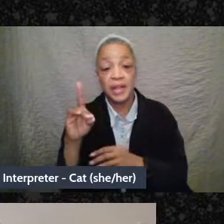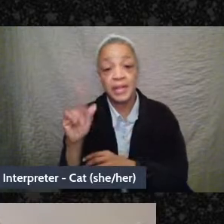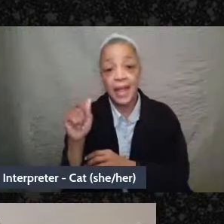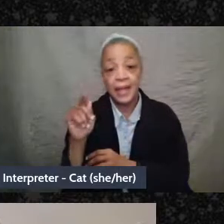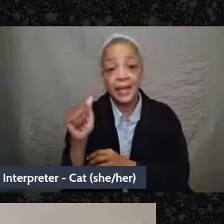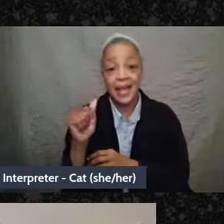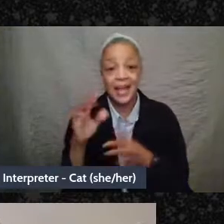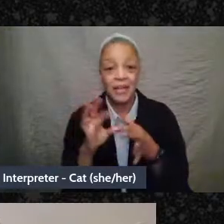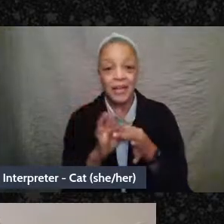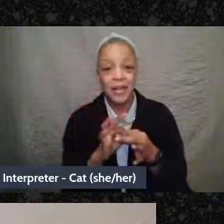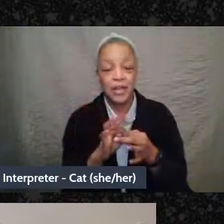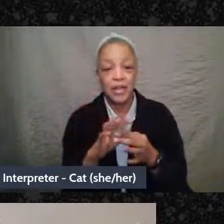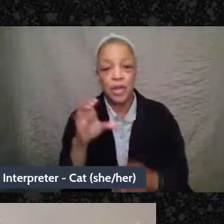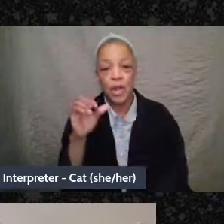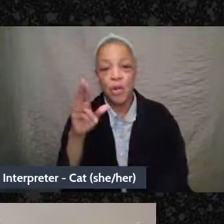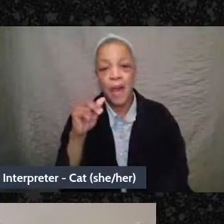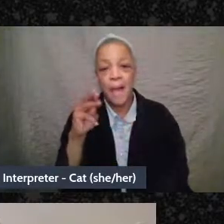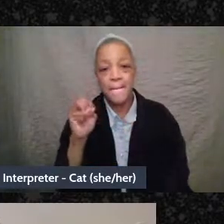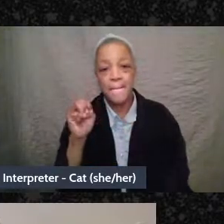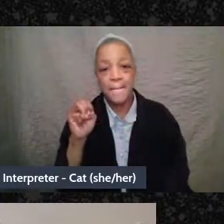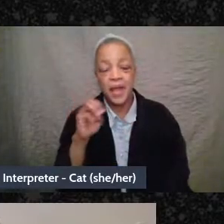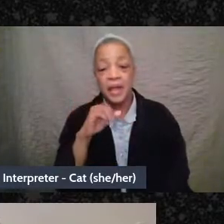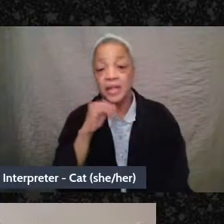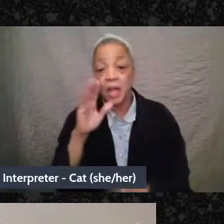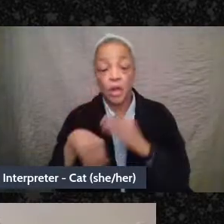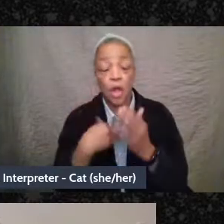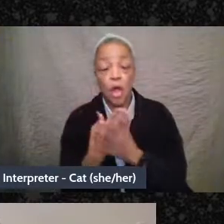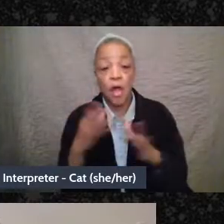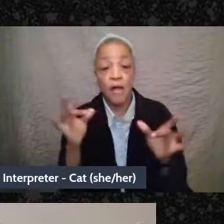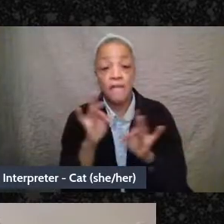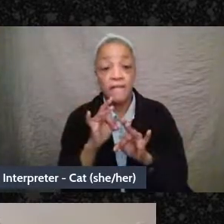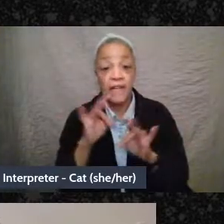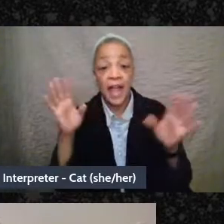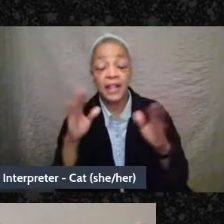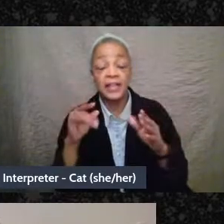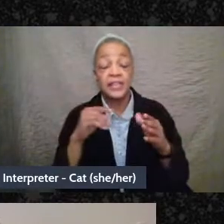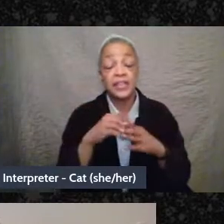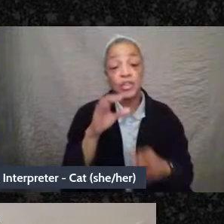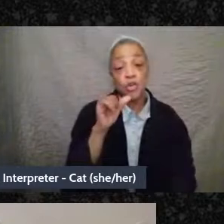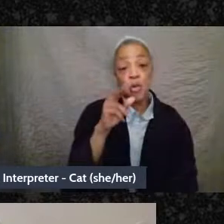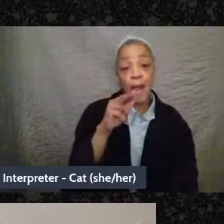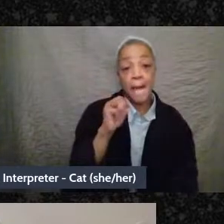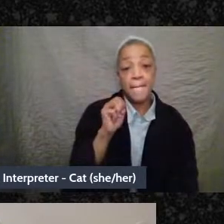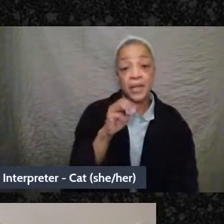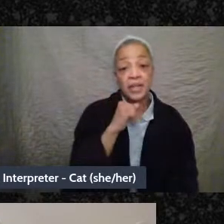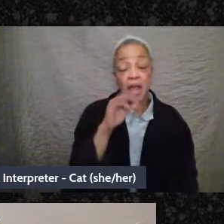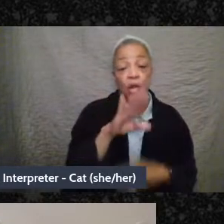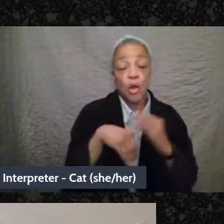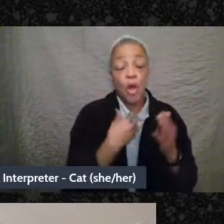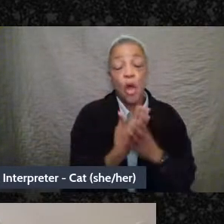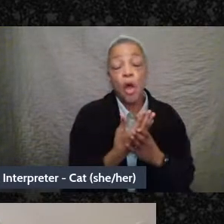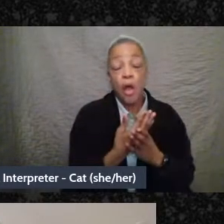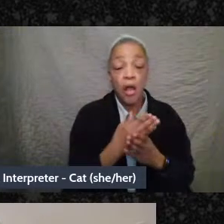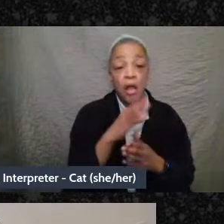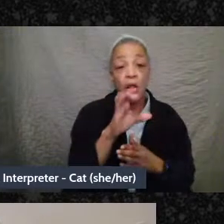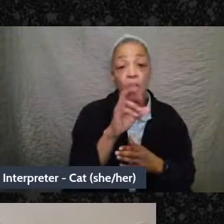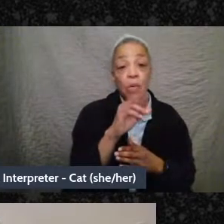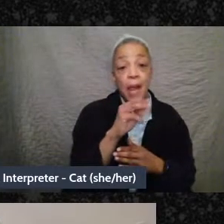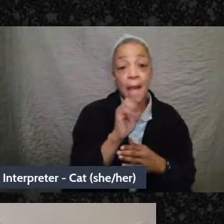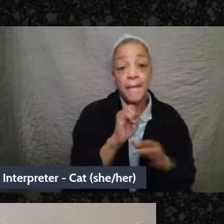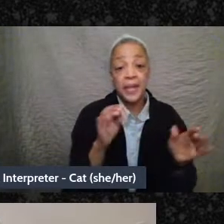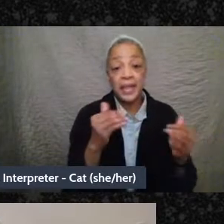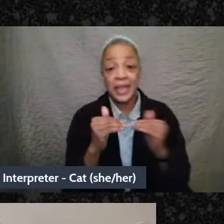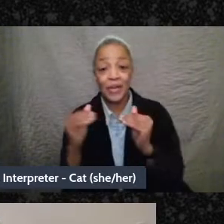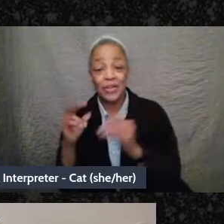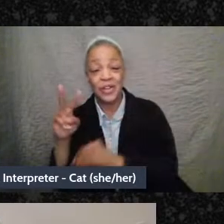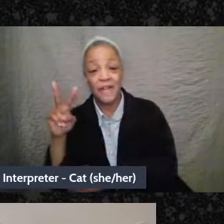crime, that not all crime is violence and not all violence is crime, as we're seeing right now at the border